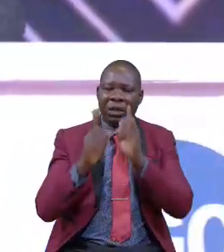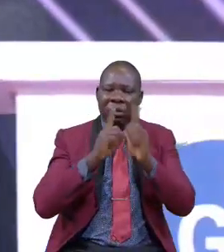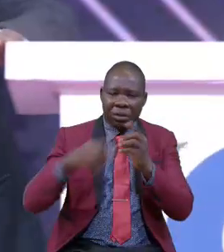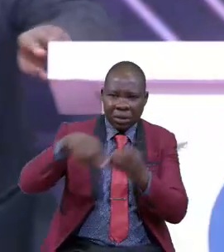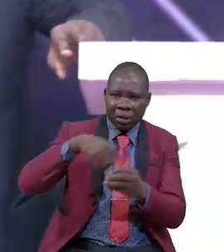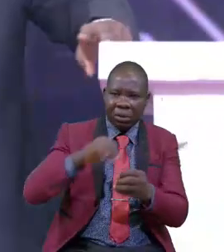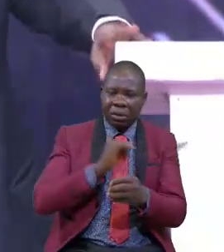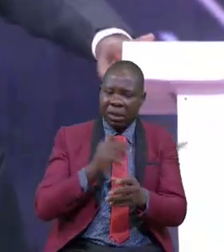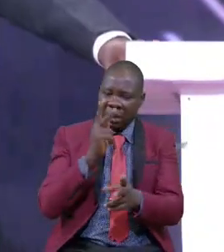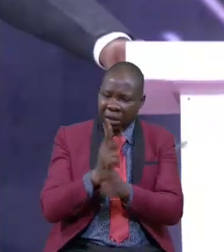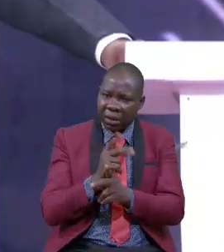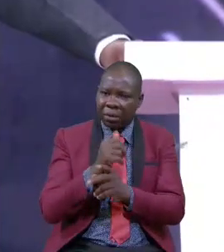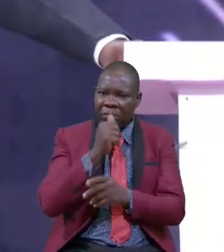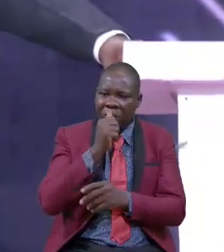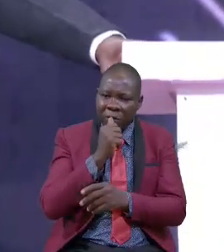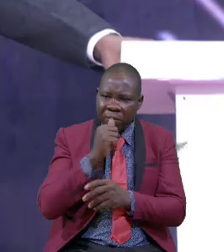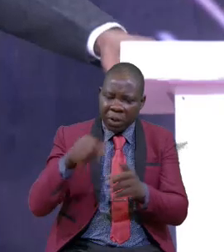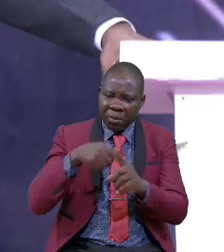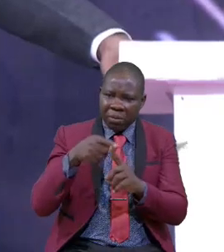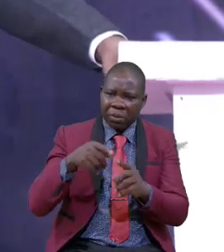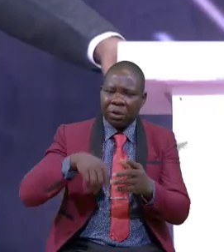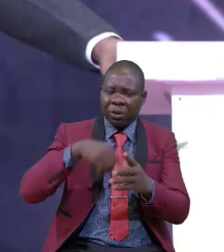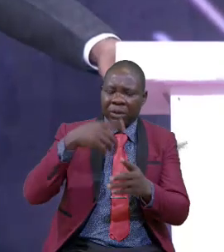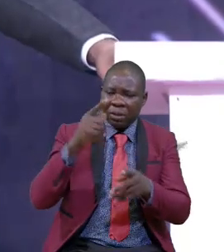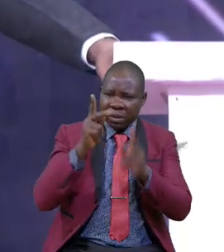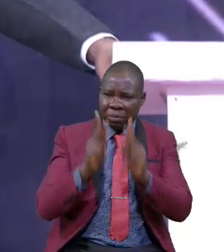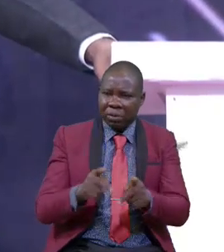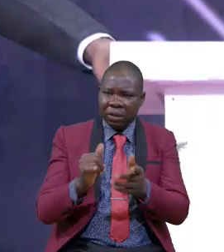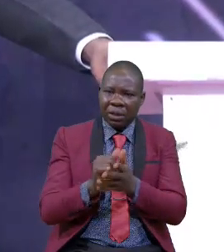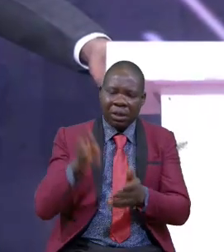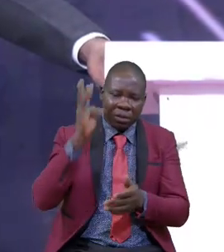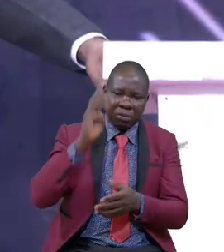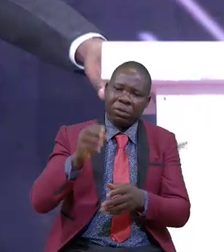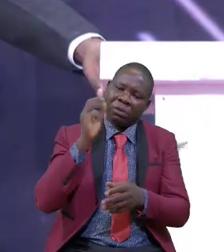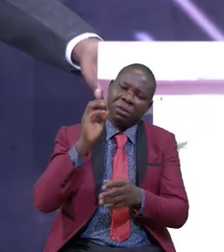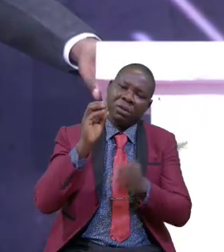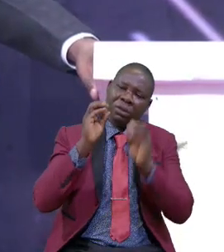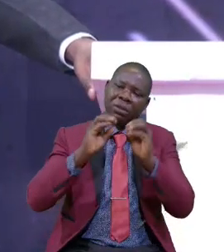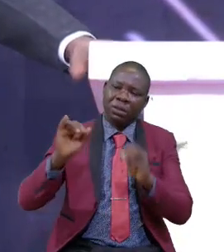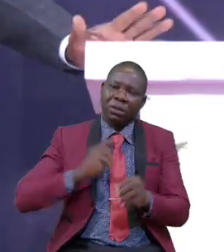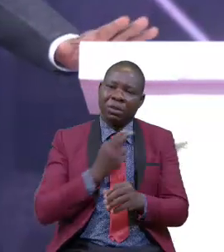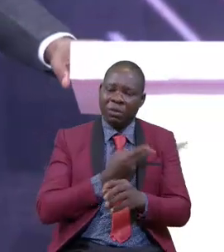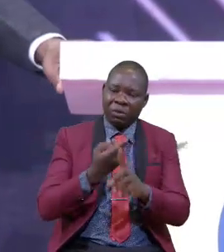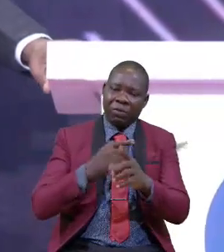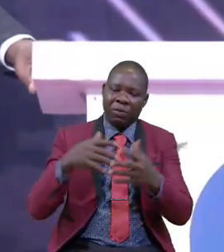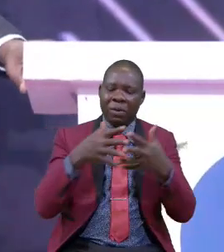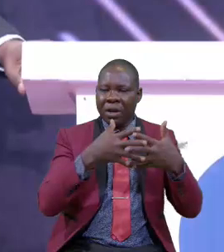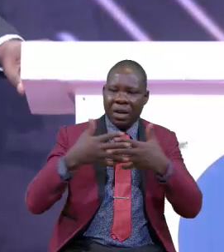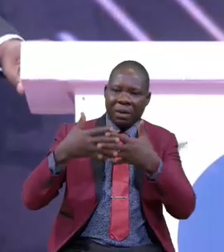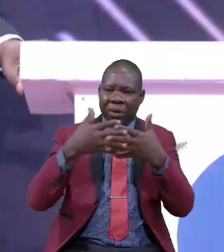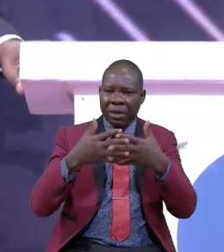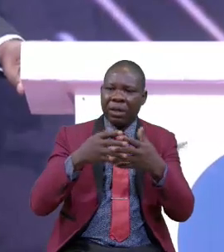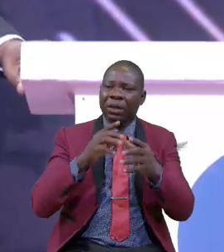was teaching us, that came from America, was teaching us about grace. And